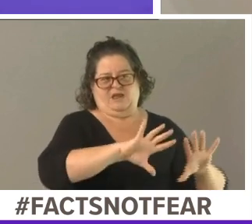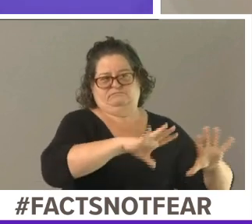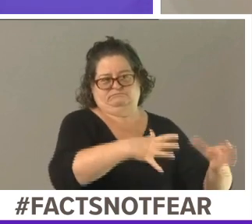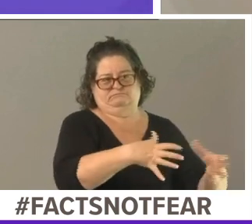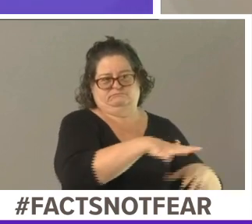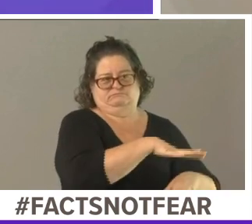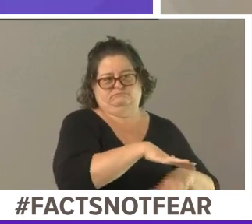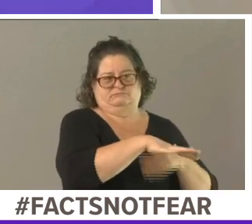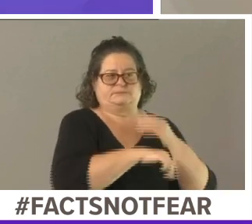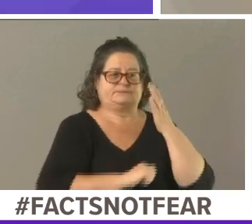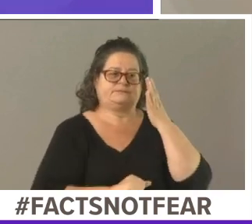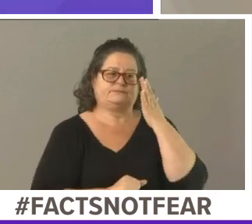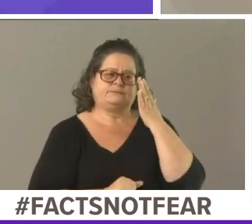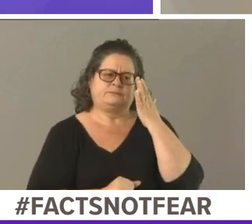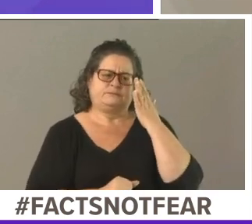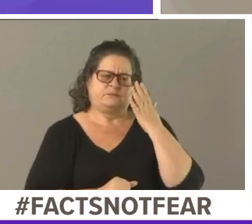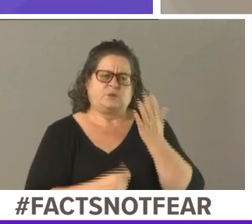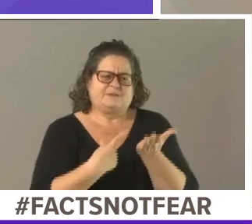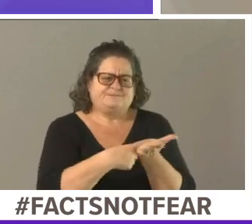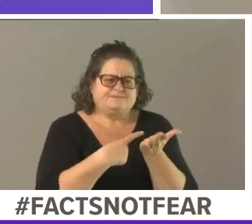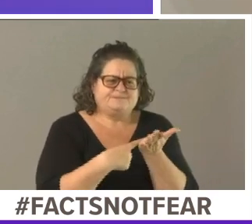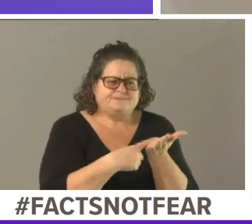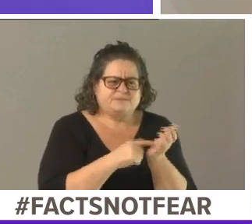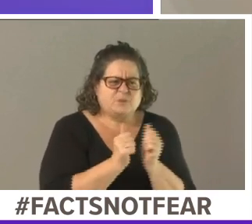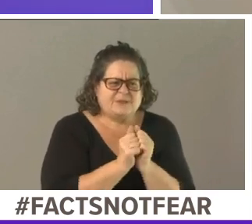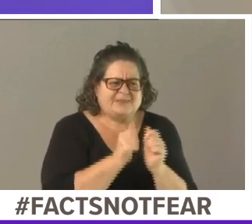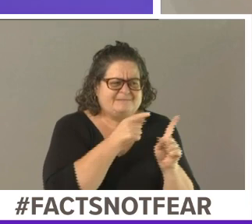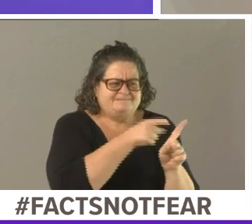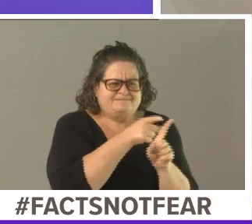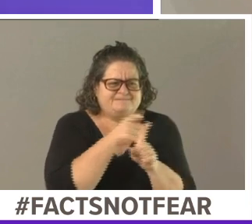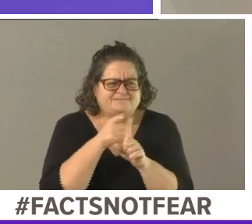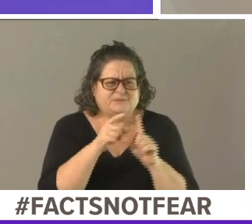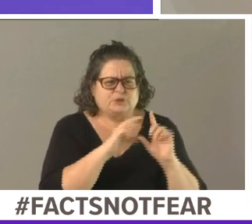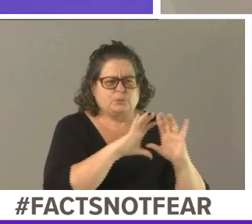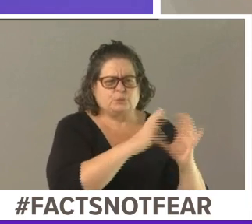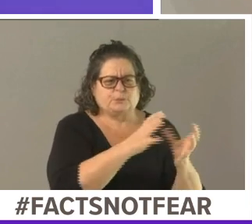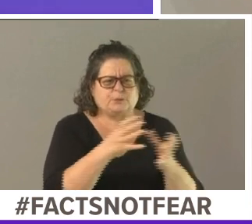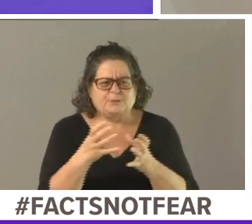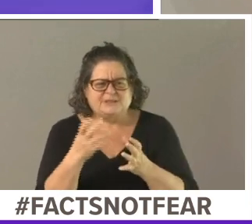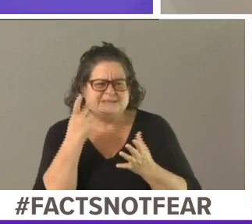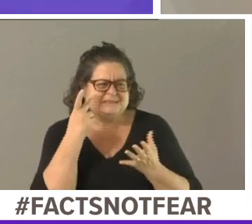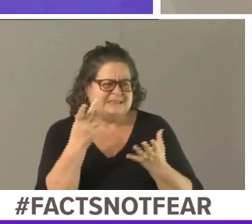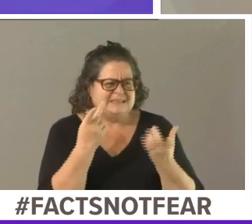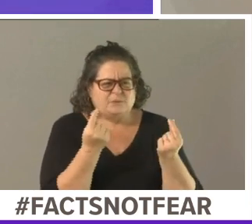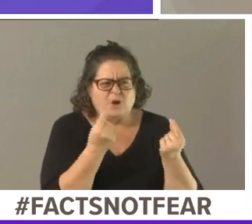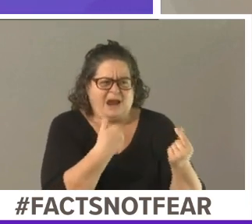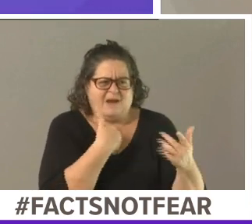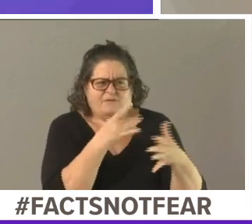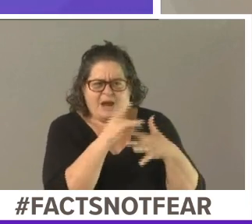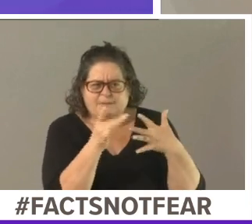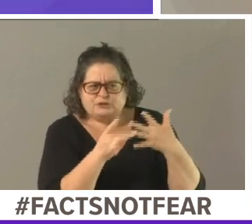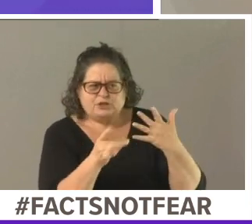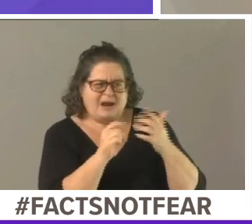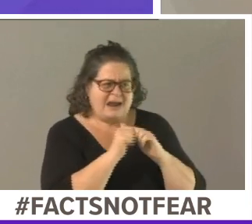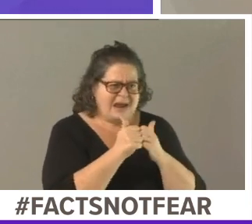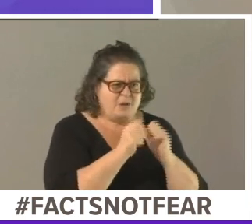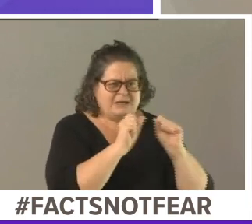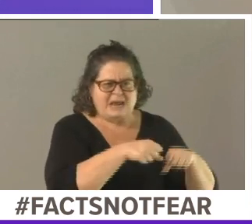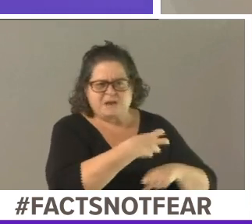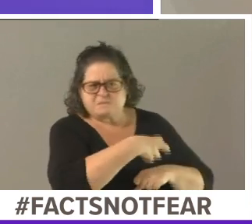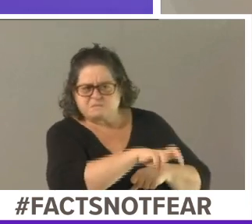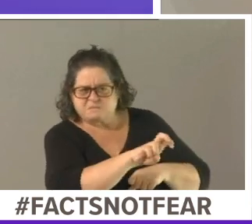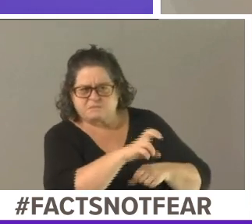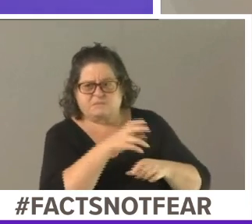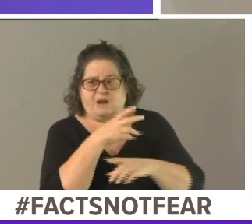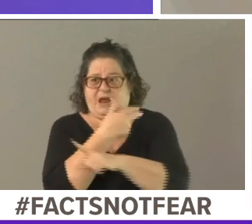we are working on making sure that everyone knows how to utilize that PACT dashboard so that their discharge planners